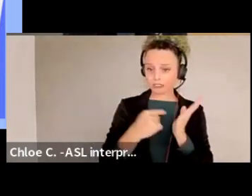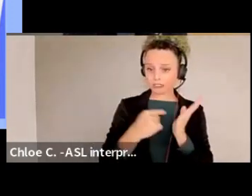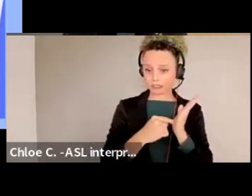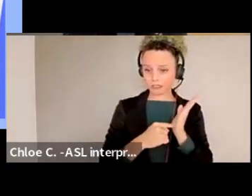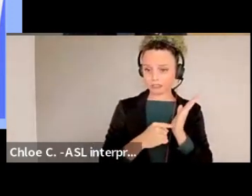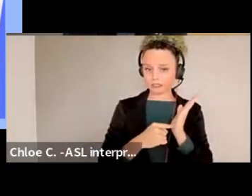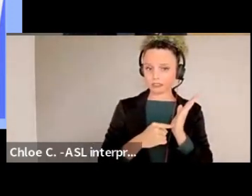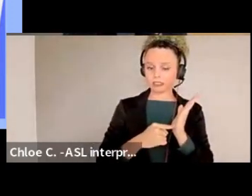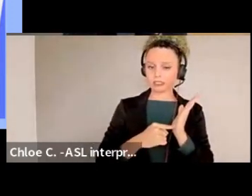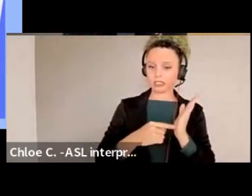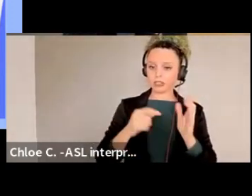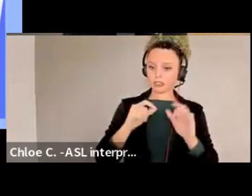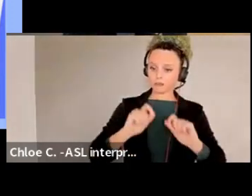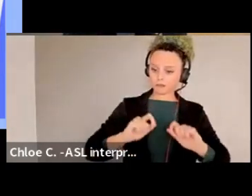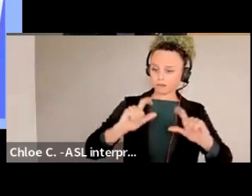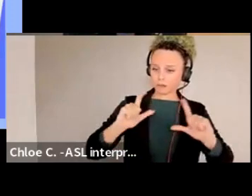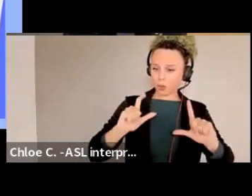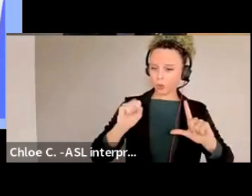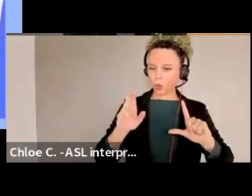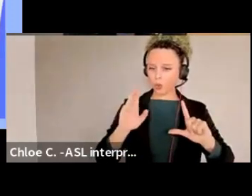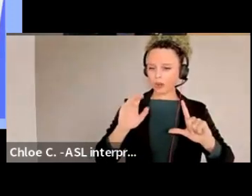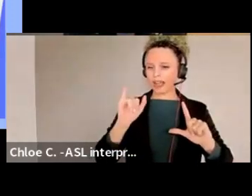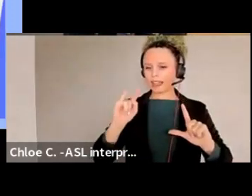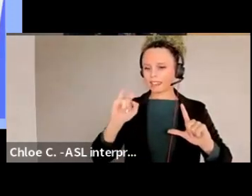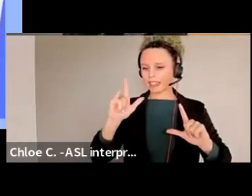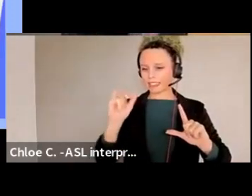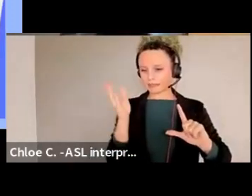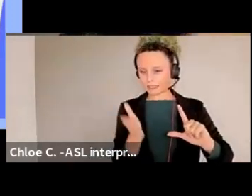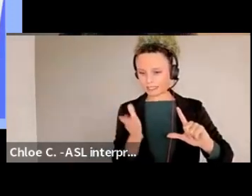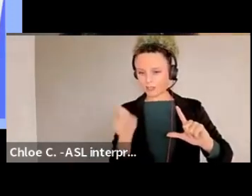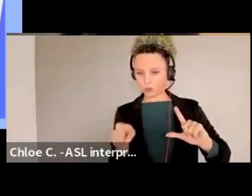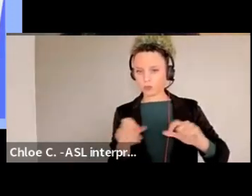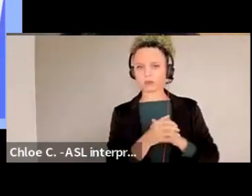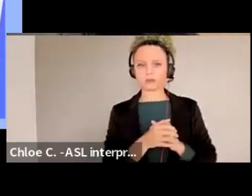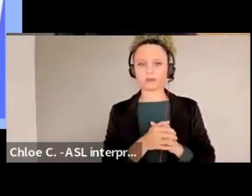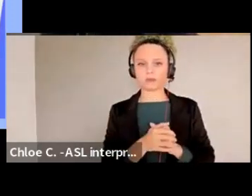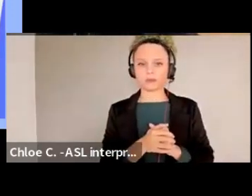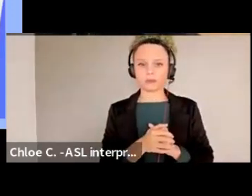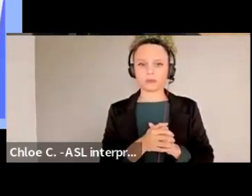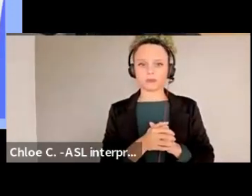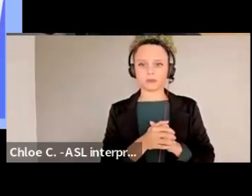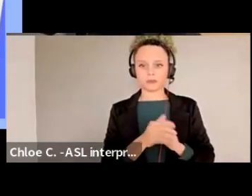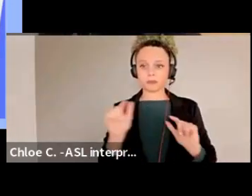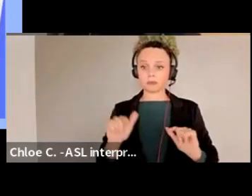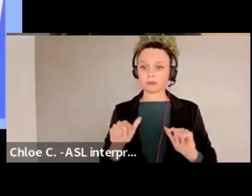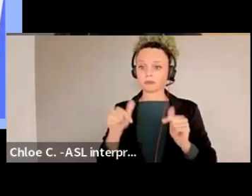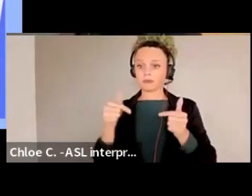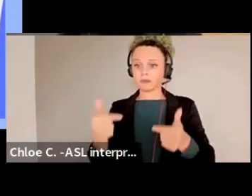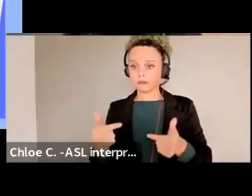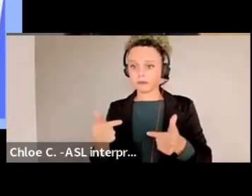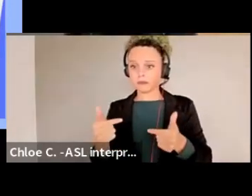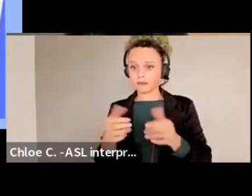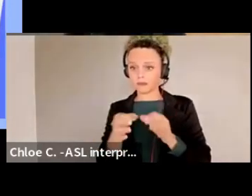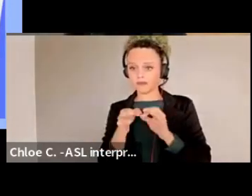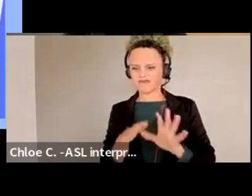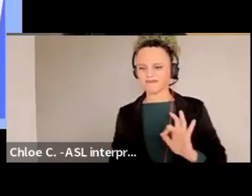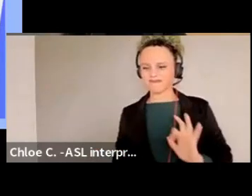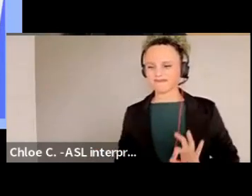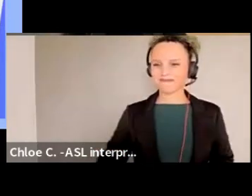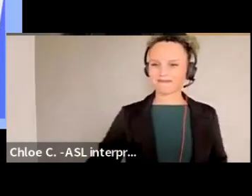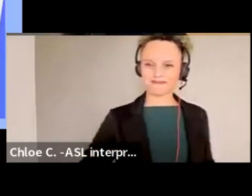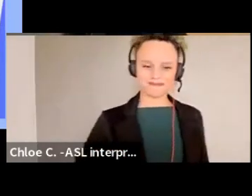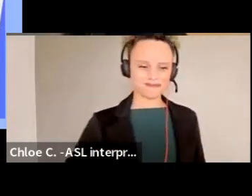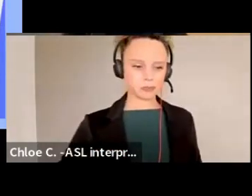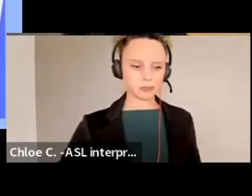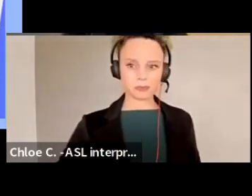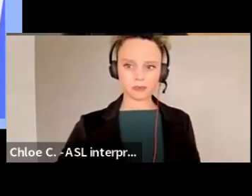has to list the ingredients, and it has to list allergens. It has to call them out, either bold or in italics, or in